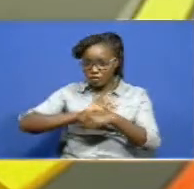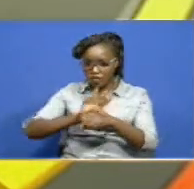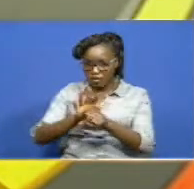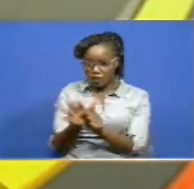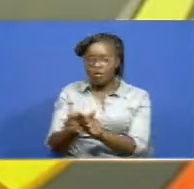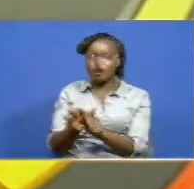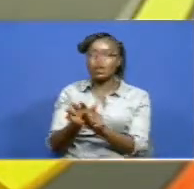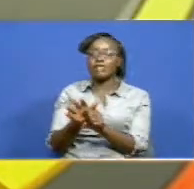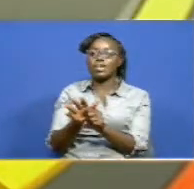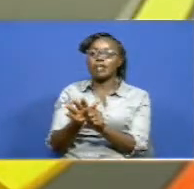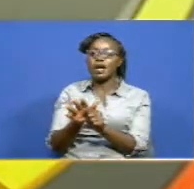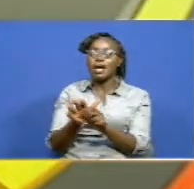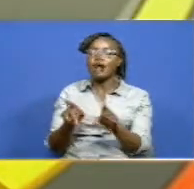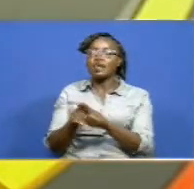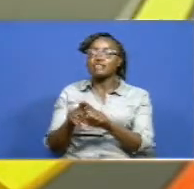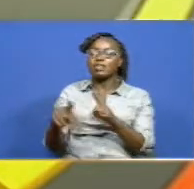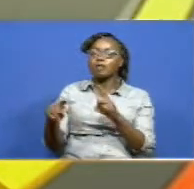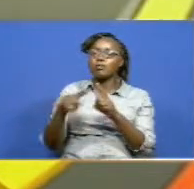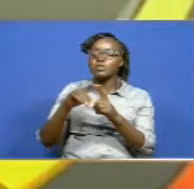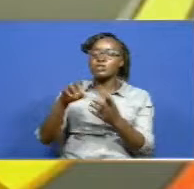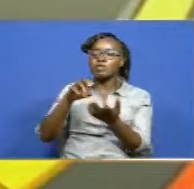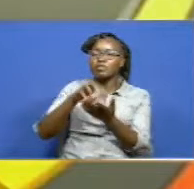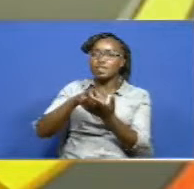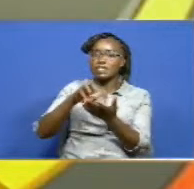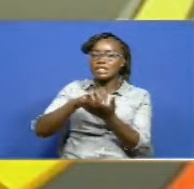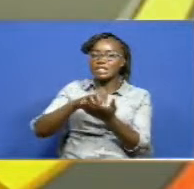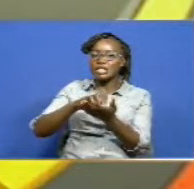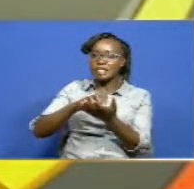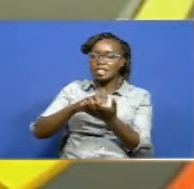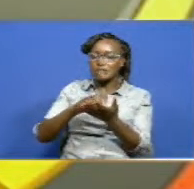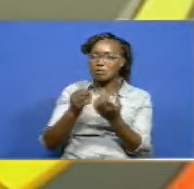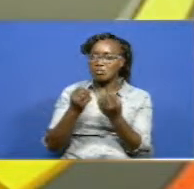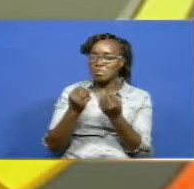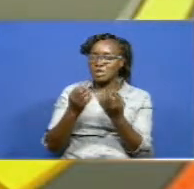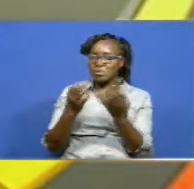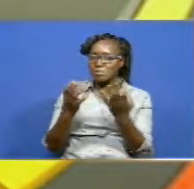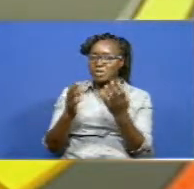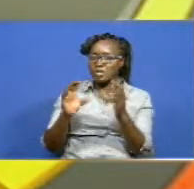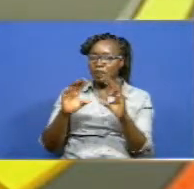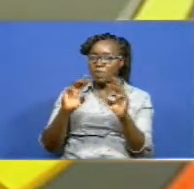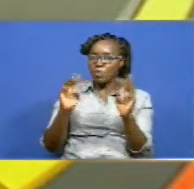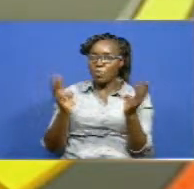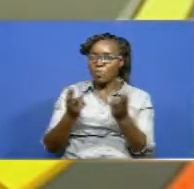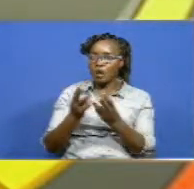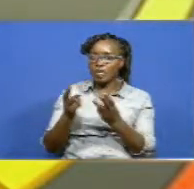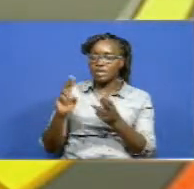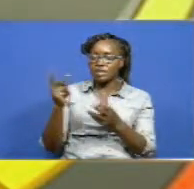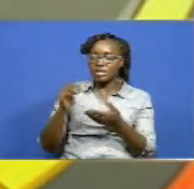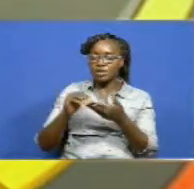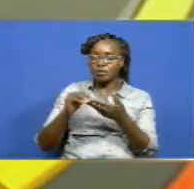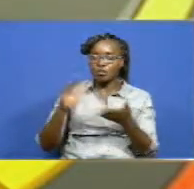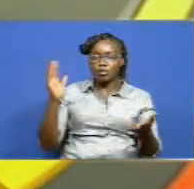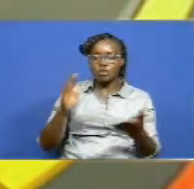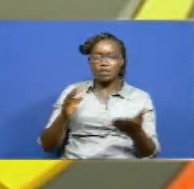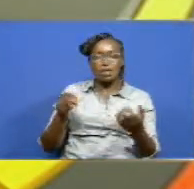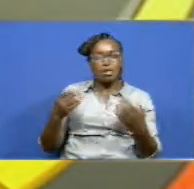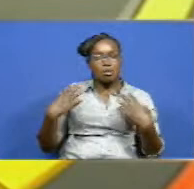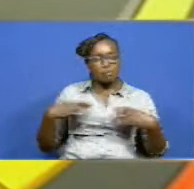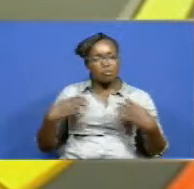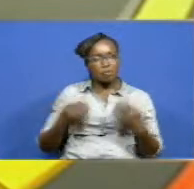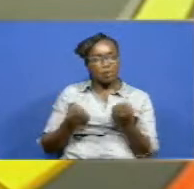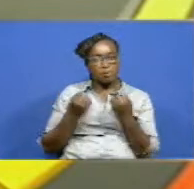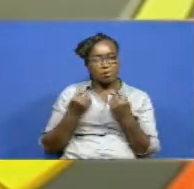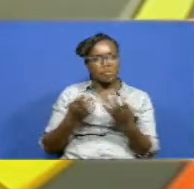surge in a positive COVID-19 cases in world's second most populous nation. Health